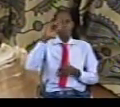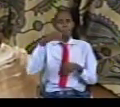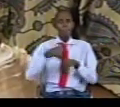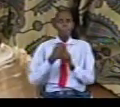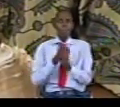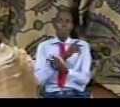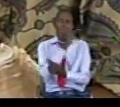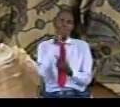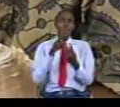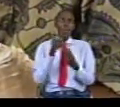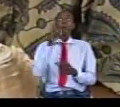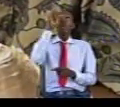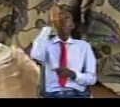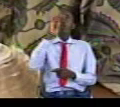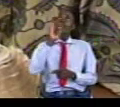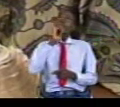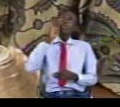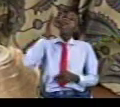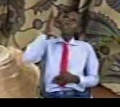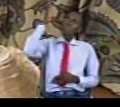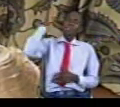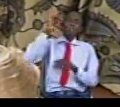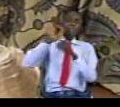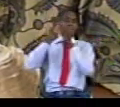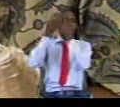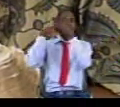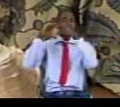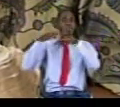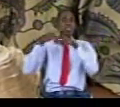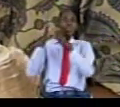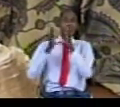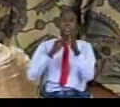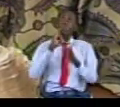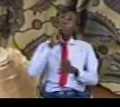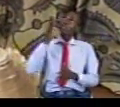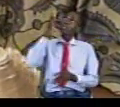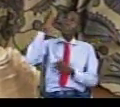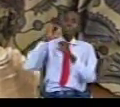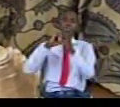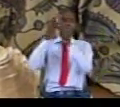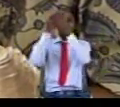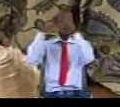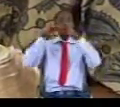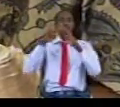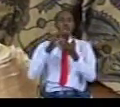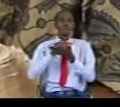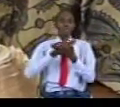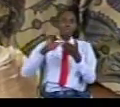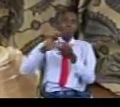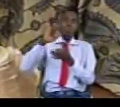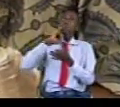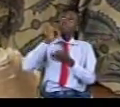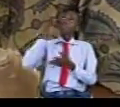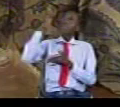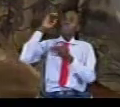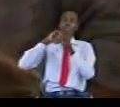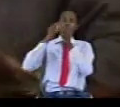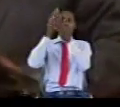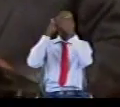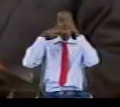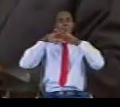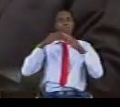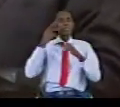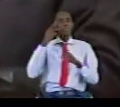in heaven. Jesus is in heaven. The Holy Spirit is in heaven. In the First John